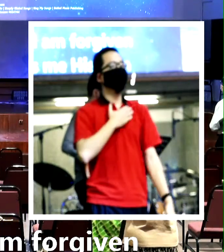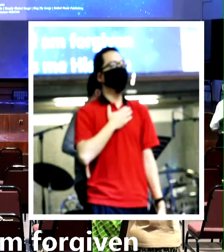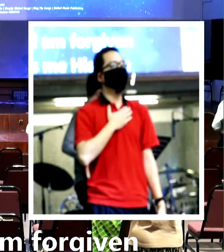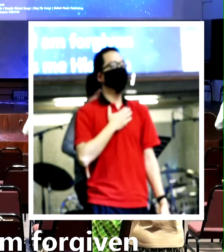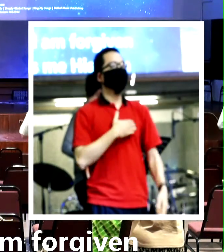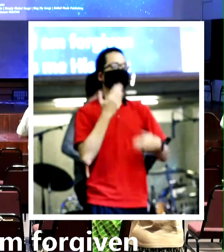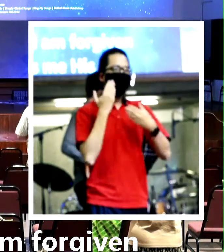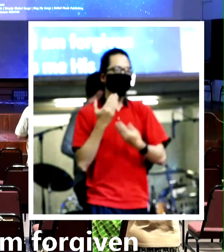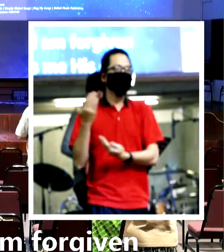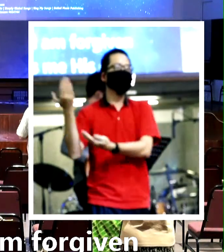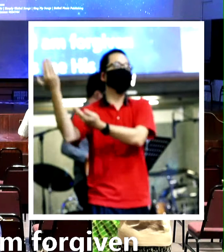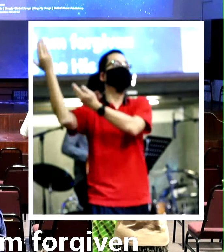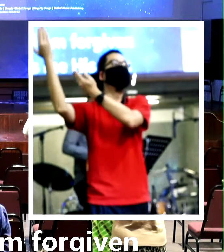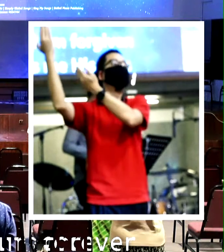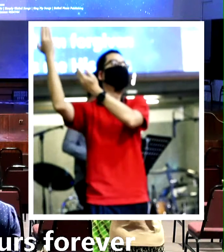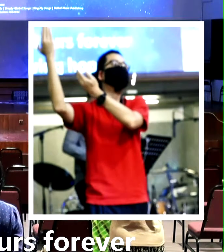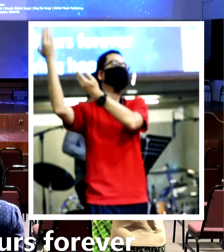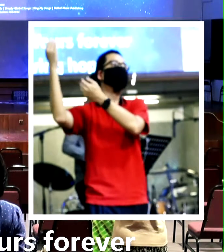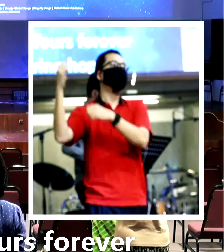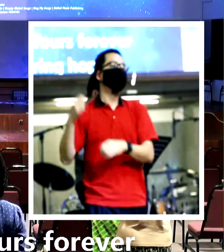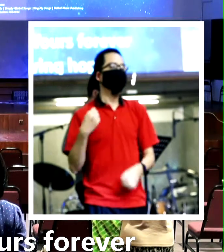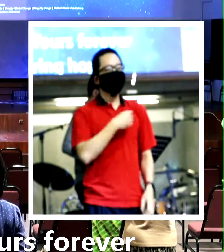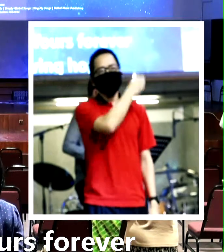me his soul.